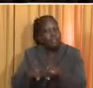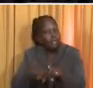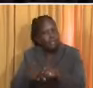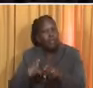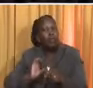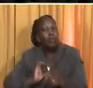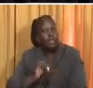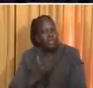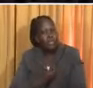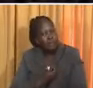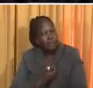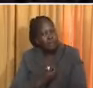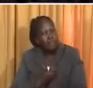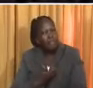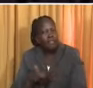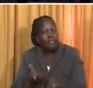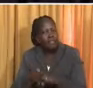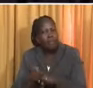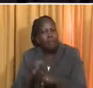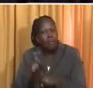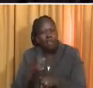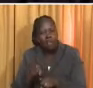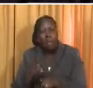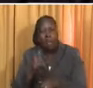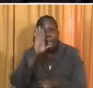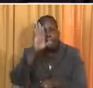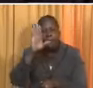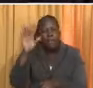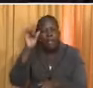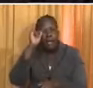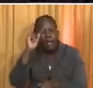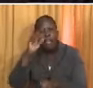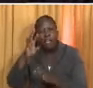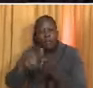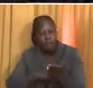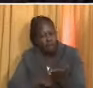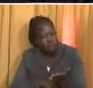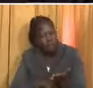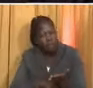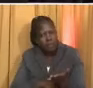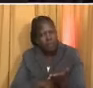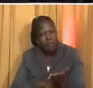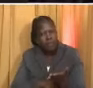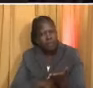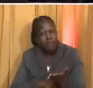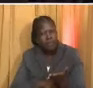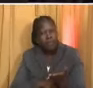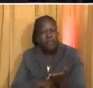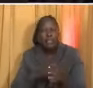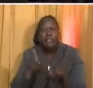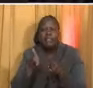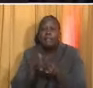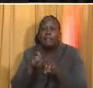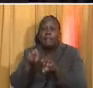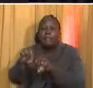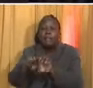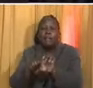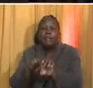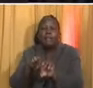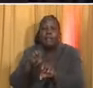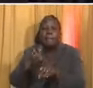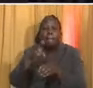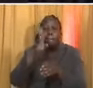replica of the bill annexed to the steering committee's report to the President. The draft bill was